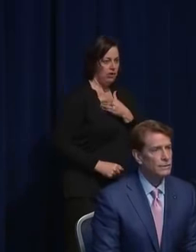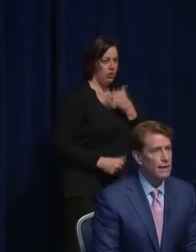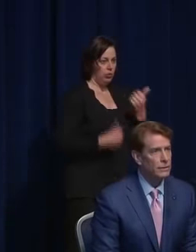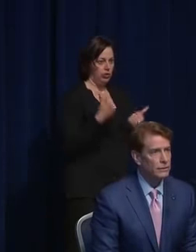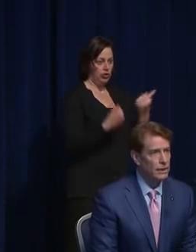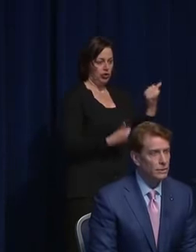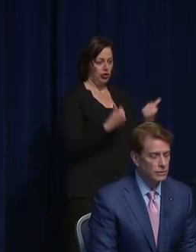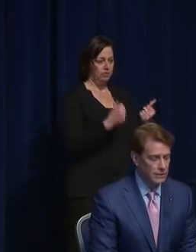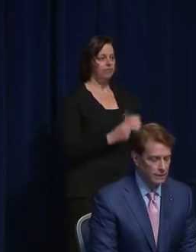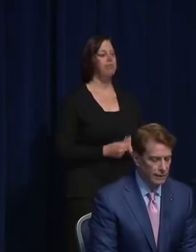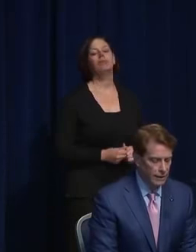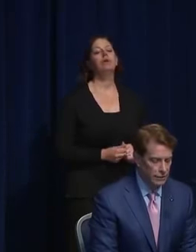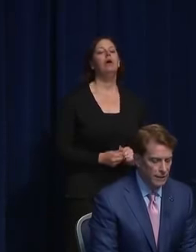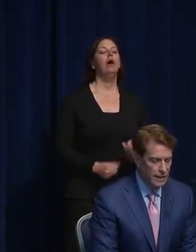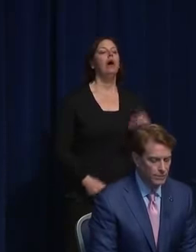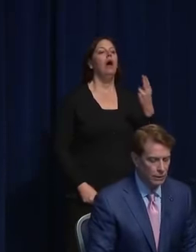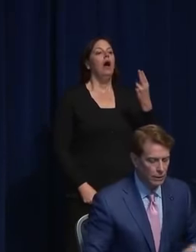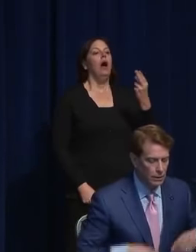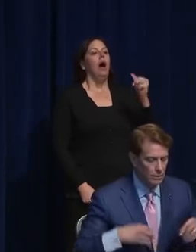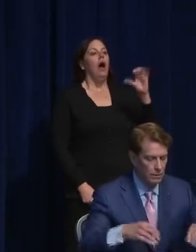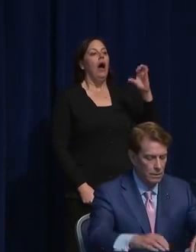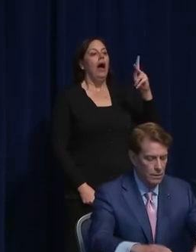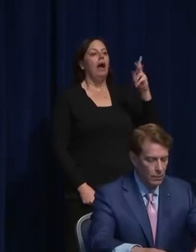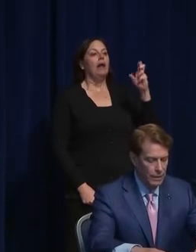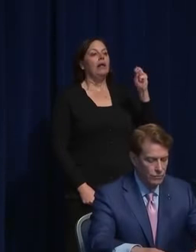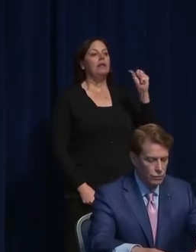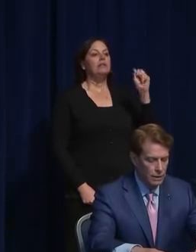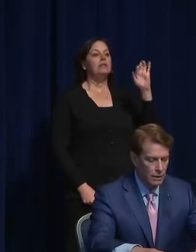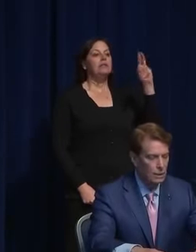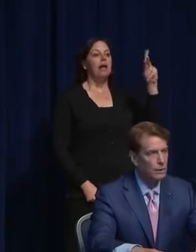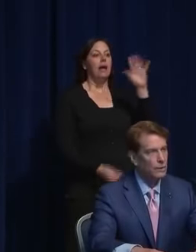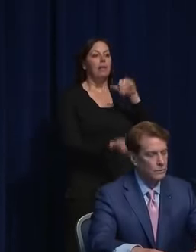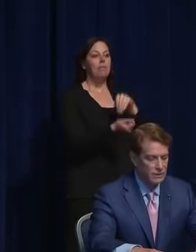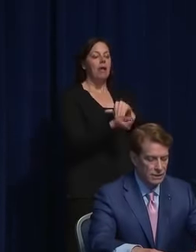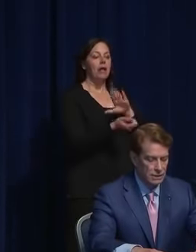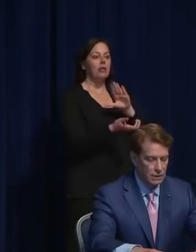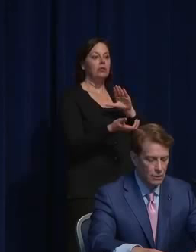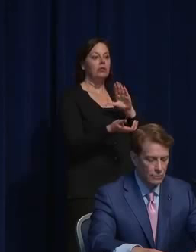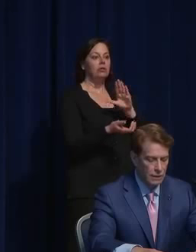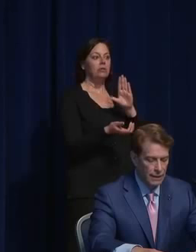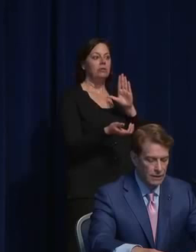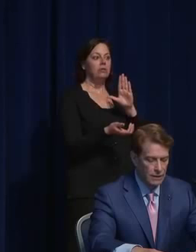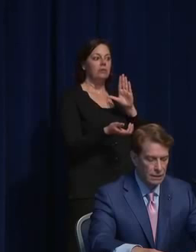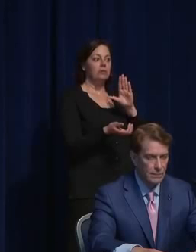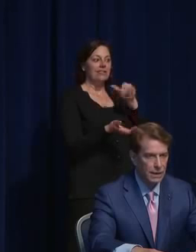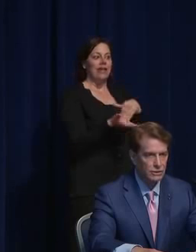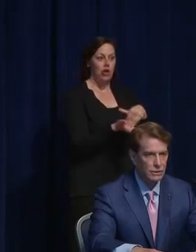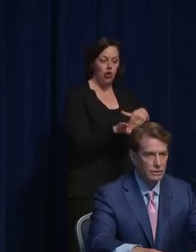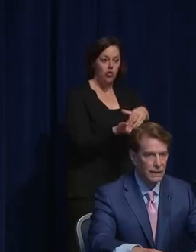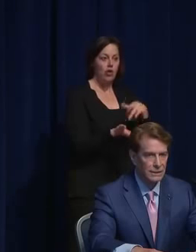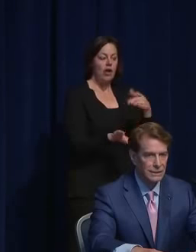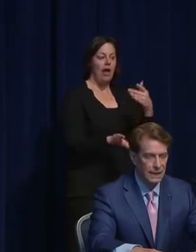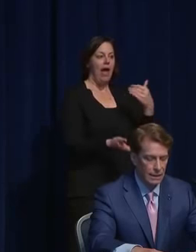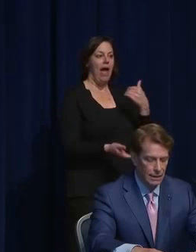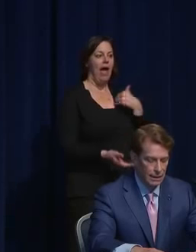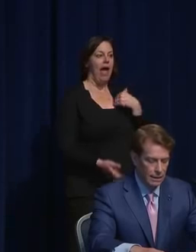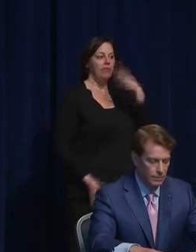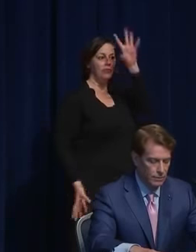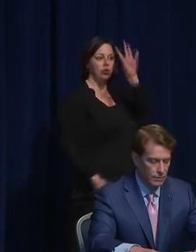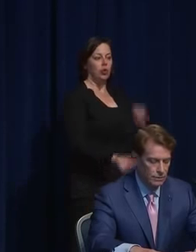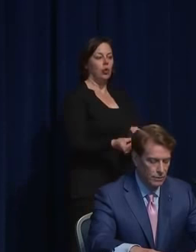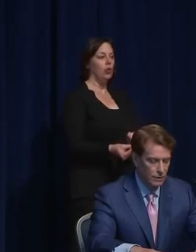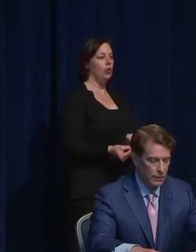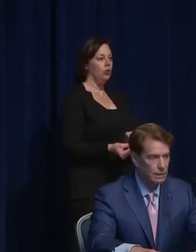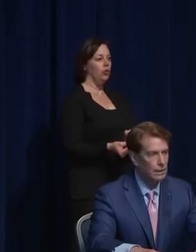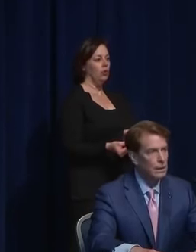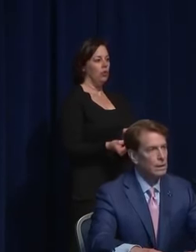University Medical Center, which is our flagship hospital alone, we have treated over 60 COVID-19 patients to date, and that number